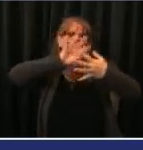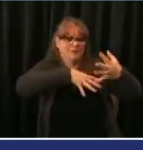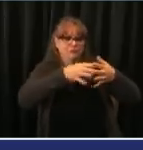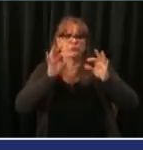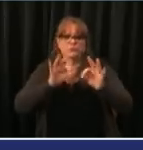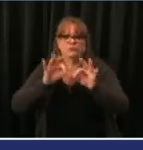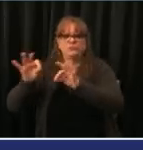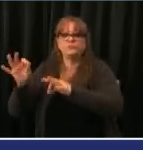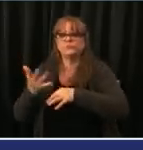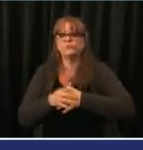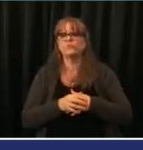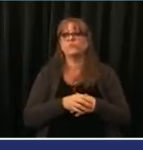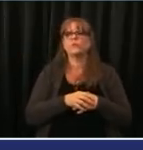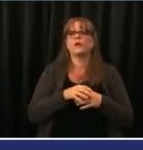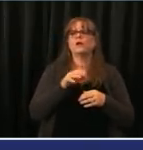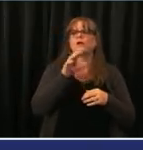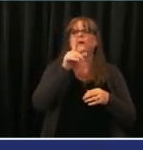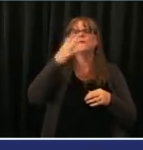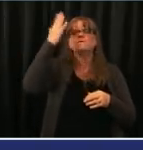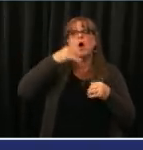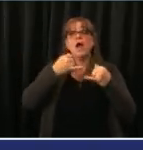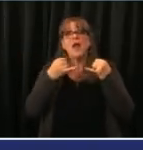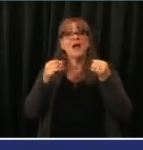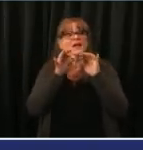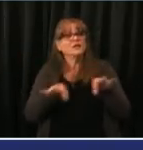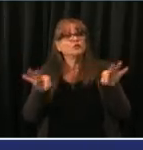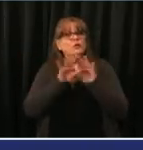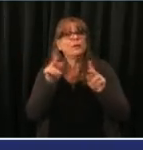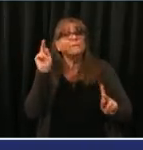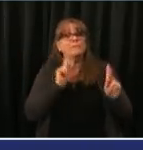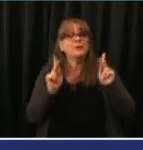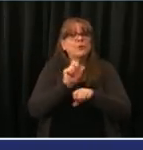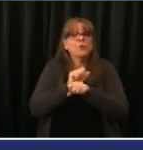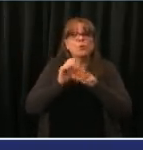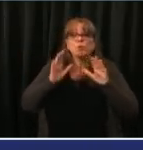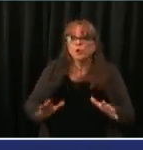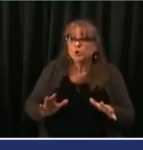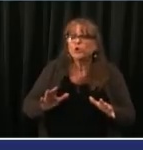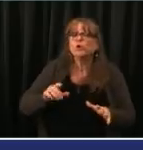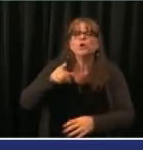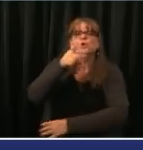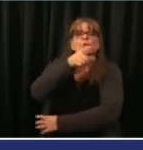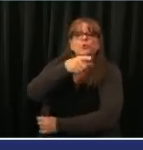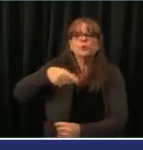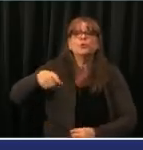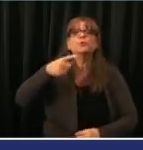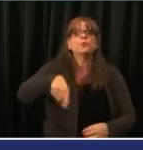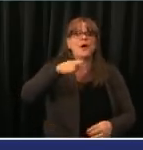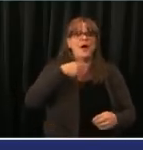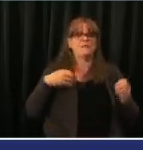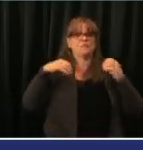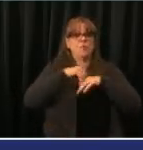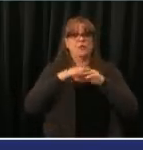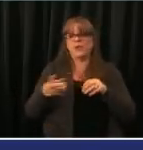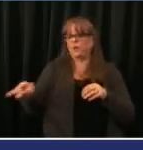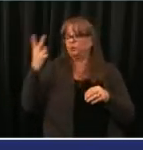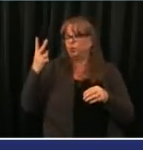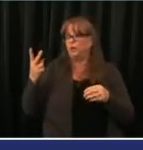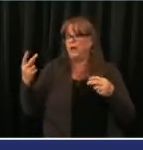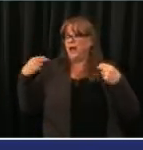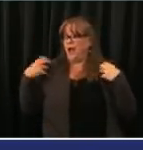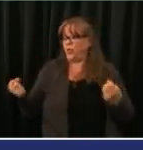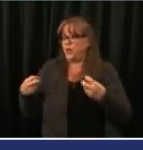for frontline essential workers and Coloradans with 2 or more comorbidities, there are 2 paths to sign up here. If you are